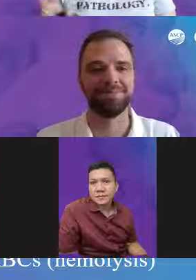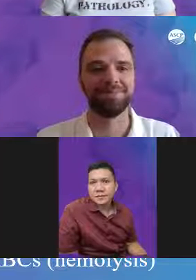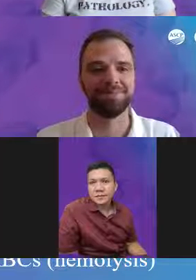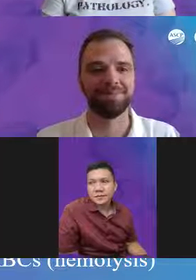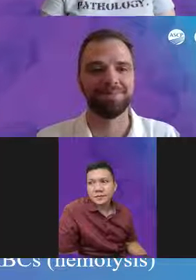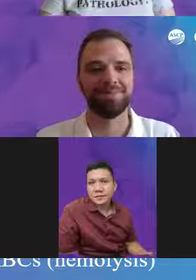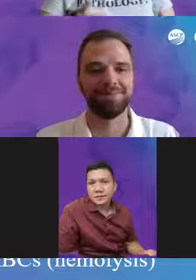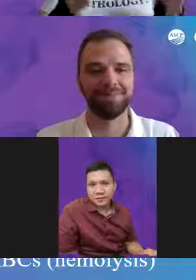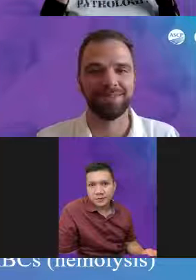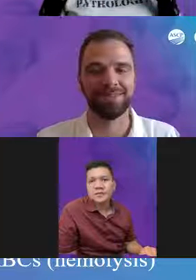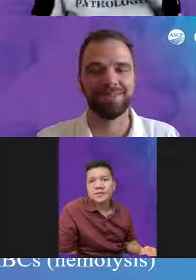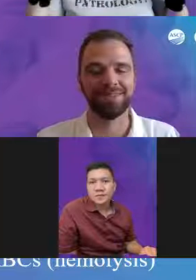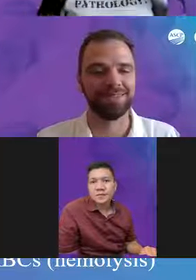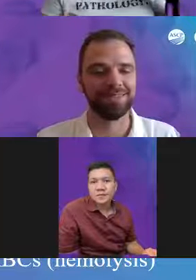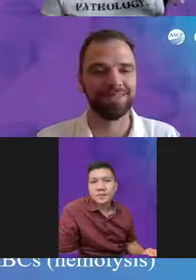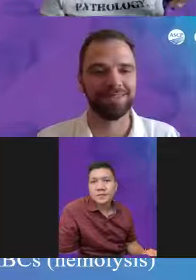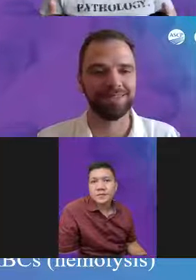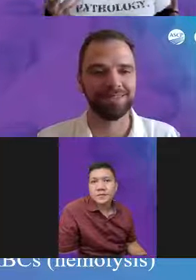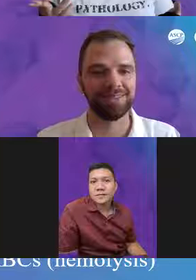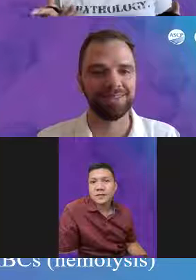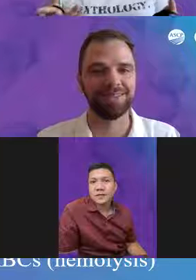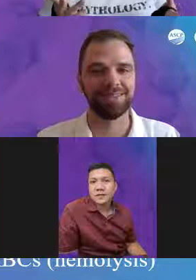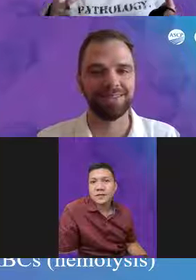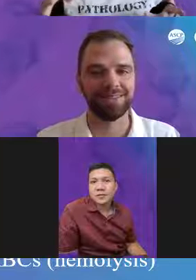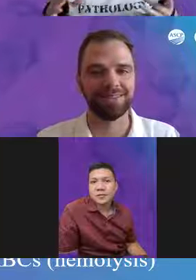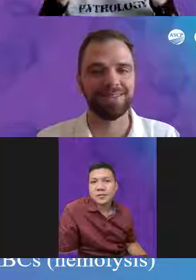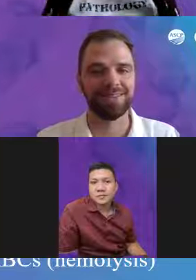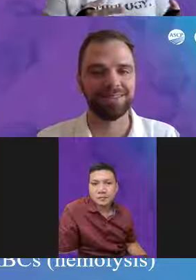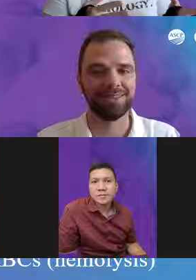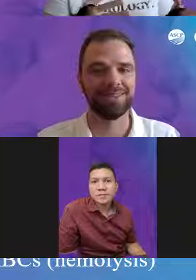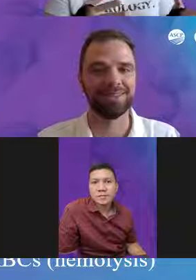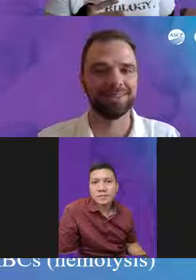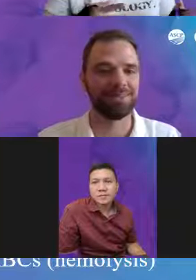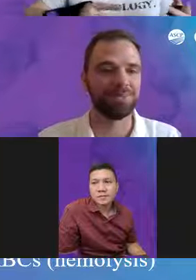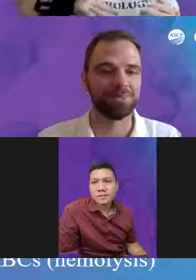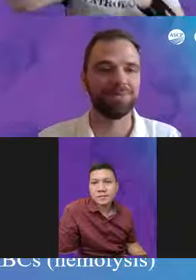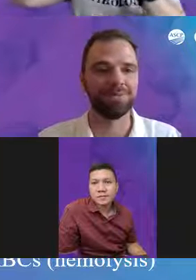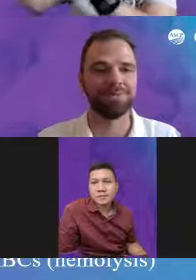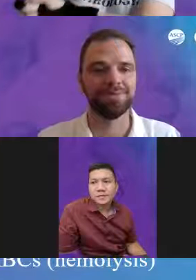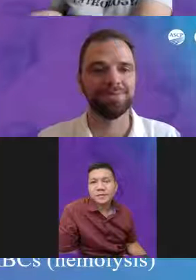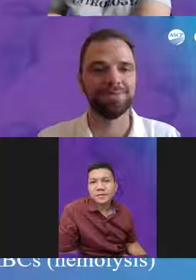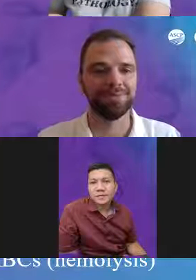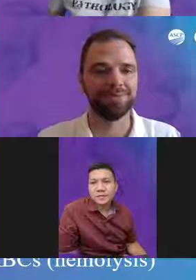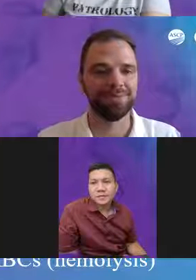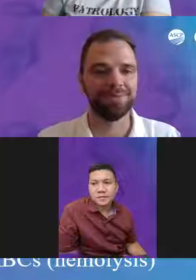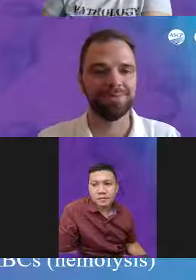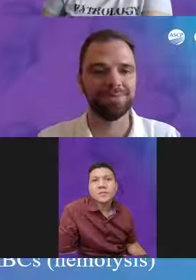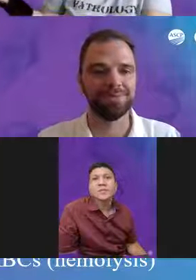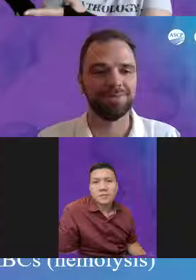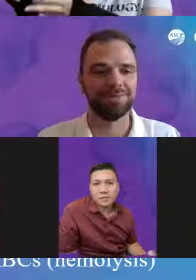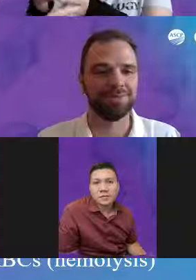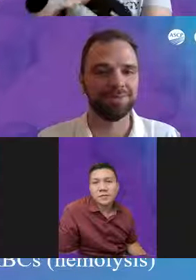the end because, you know, you don't know what's happening with the patient till you look at the stuff. So really that's the end for